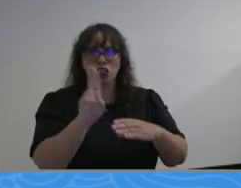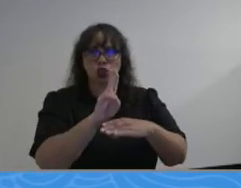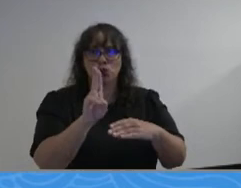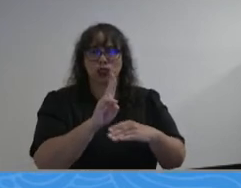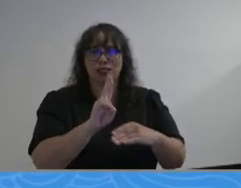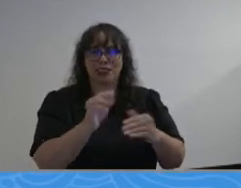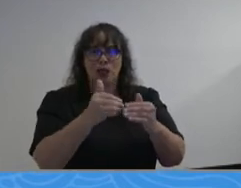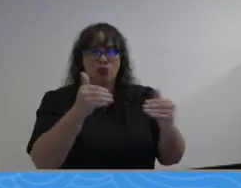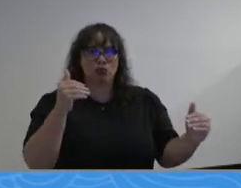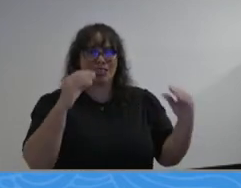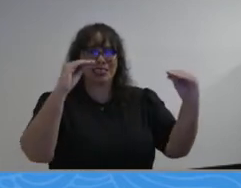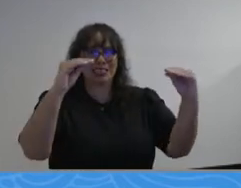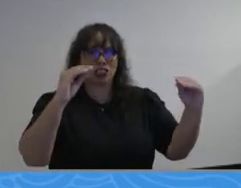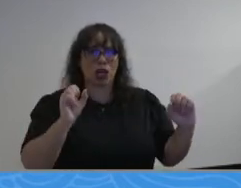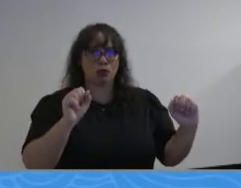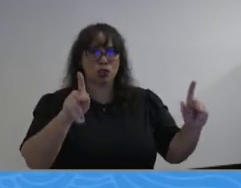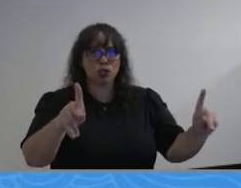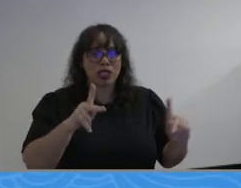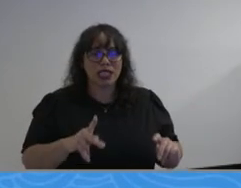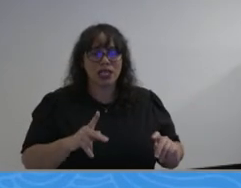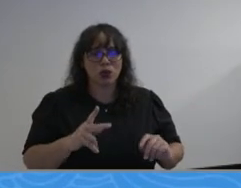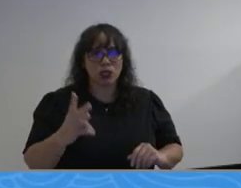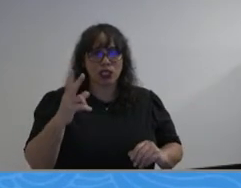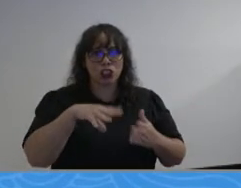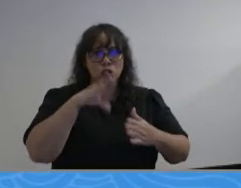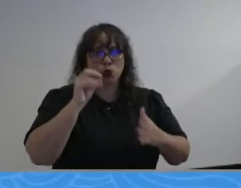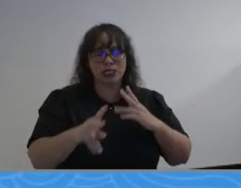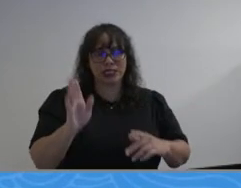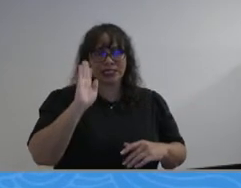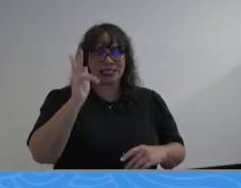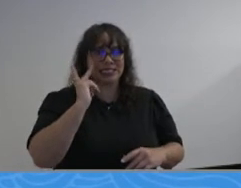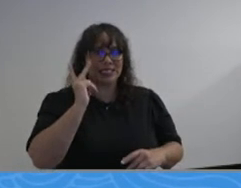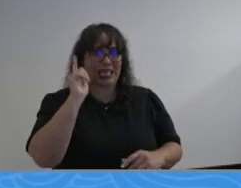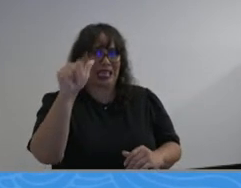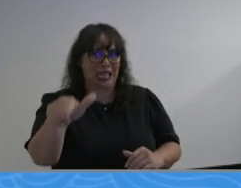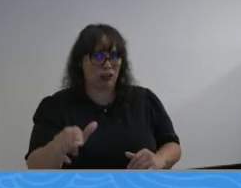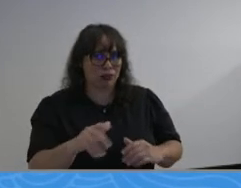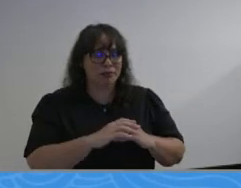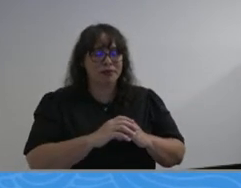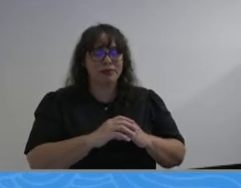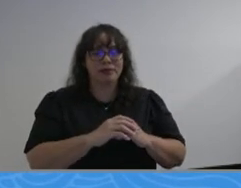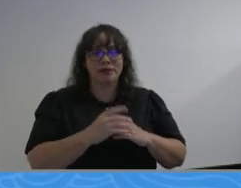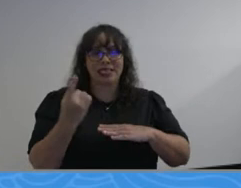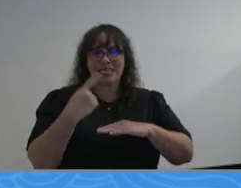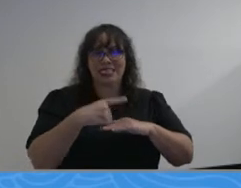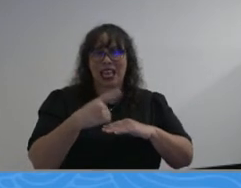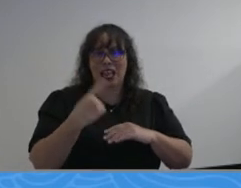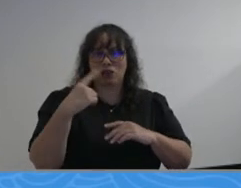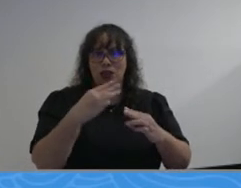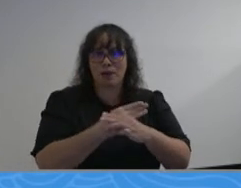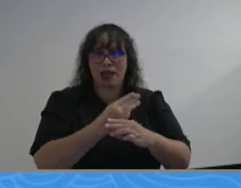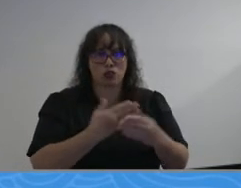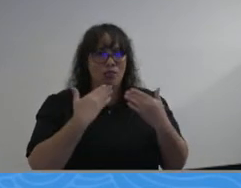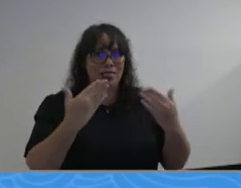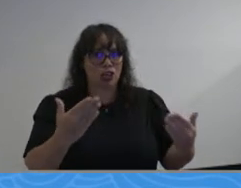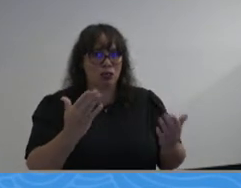a pre-teaching opportunity for what the students are going to see later in the day in their math course. So really, thank you for that